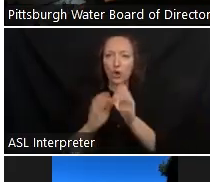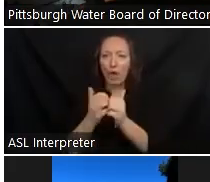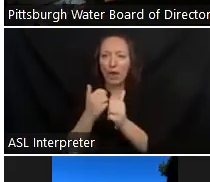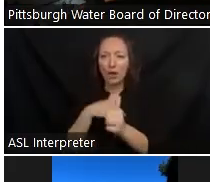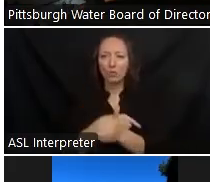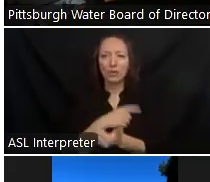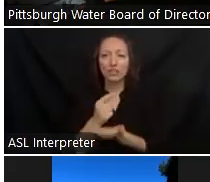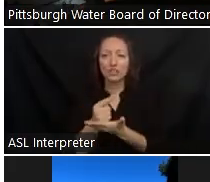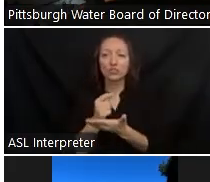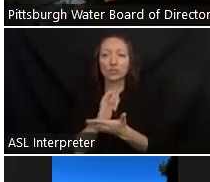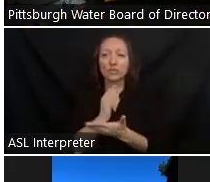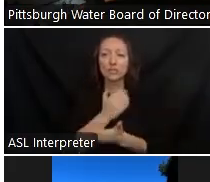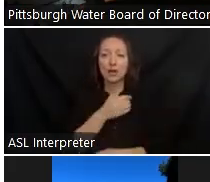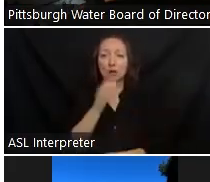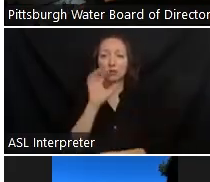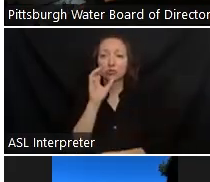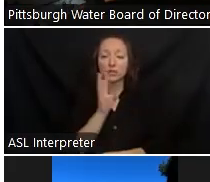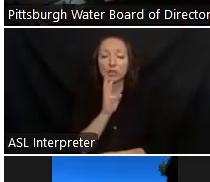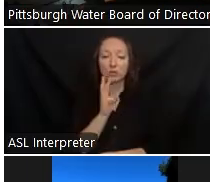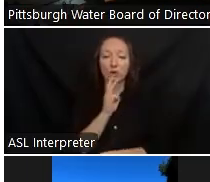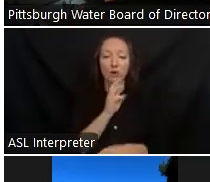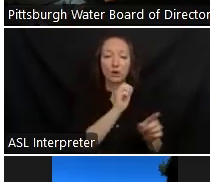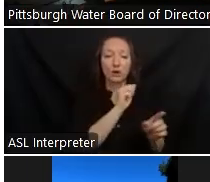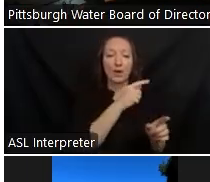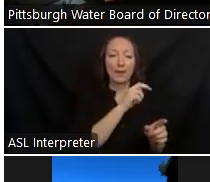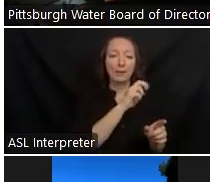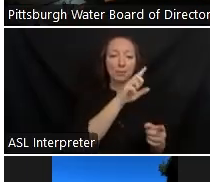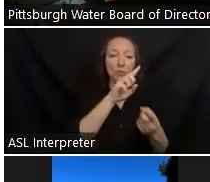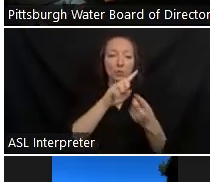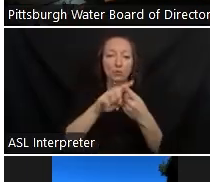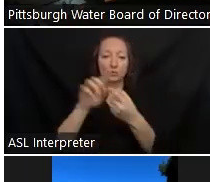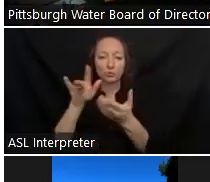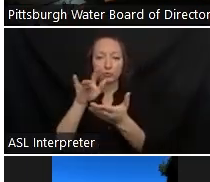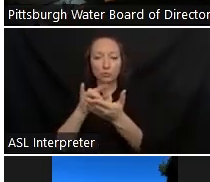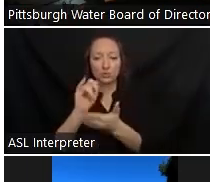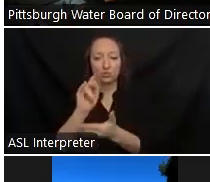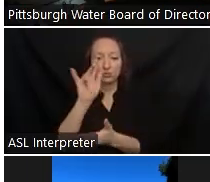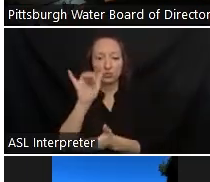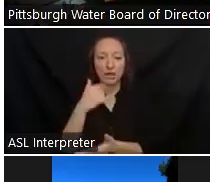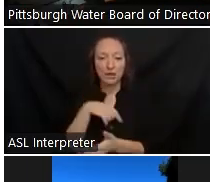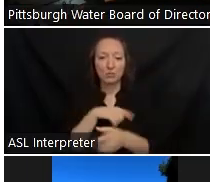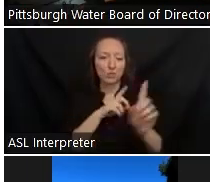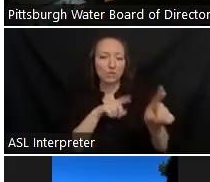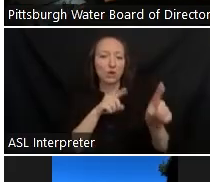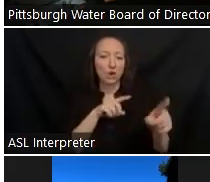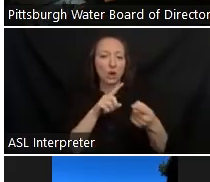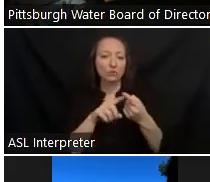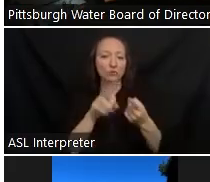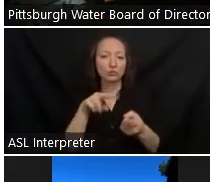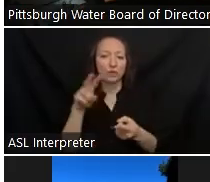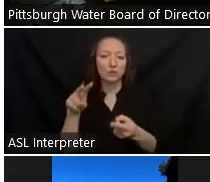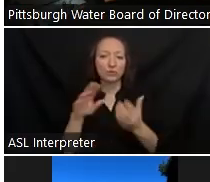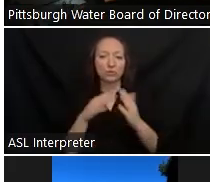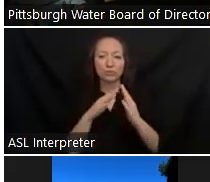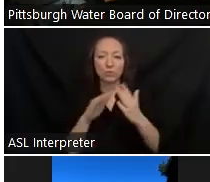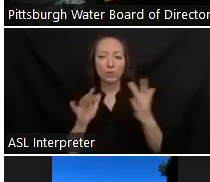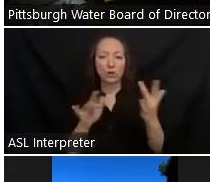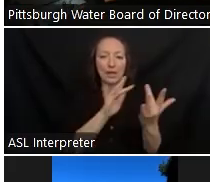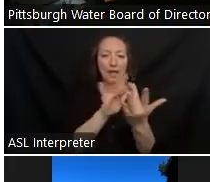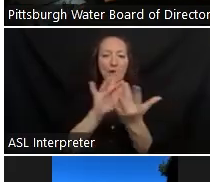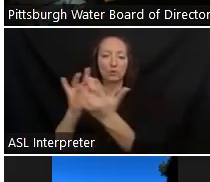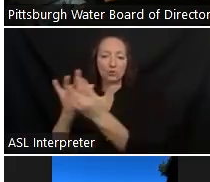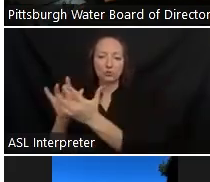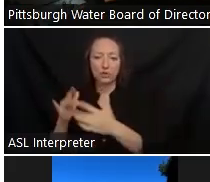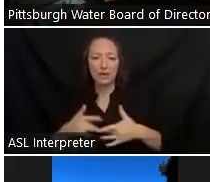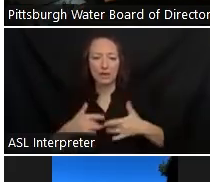we just from April to mid-July, we've attended 22 community outreach events. Our HR team partnering with public